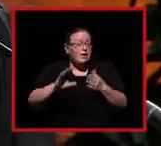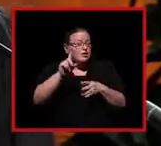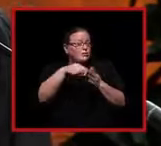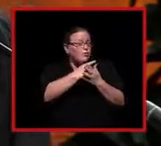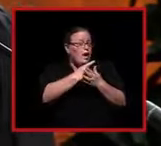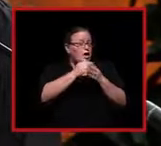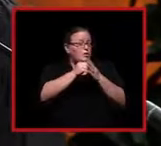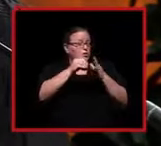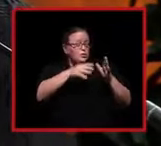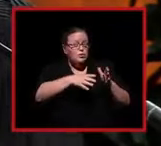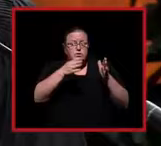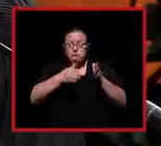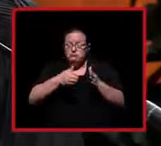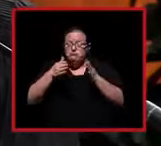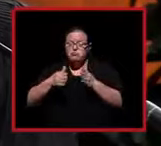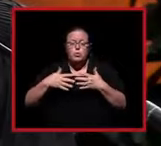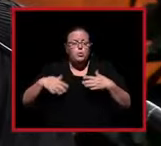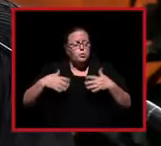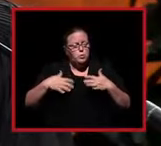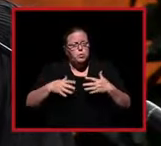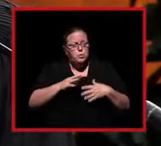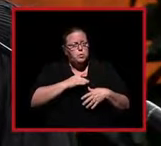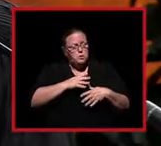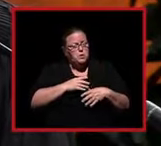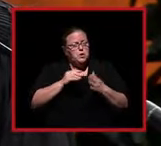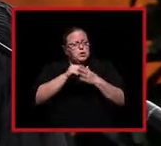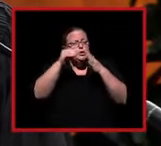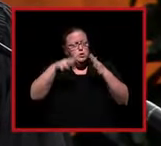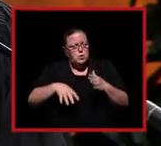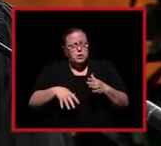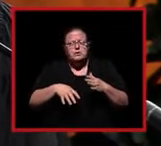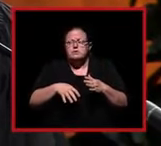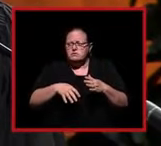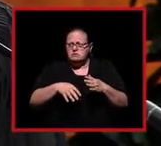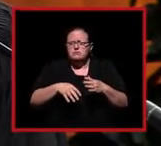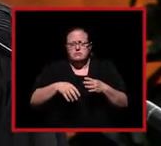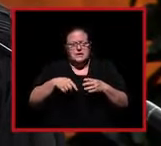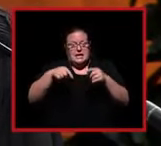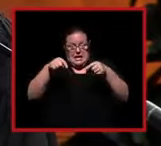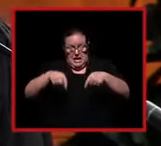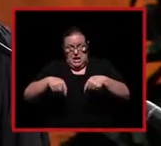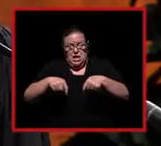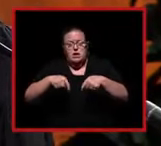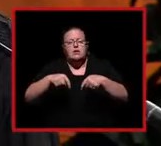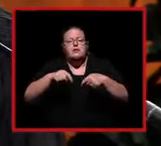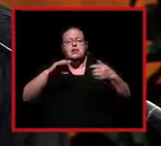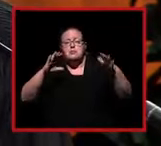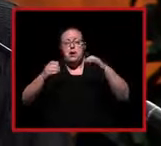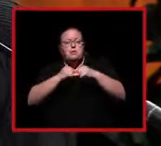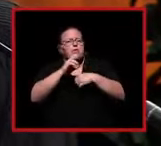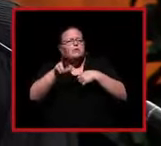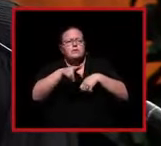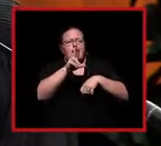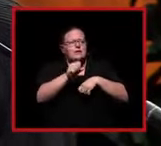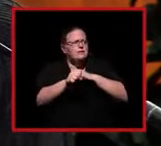our most resilient students graduating anywhere in the country today. You have proved that. You have proved that by getting